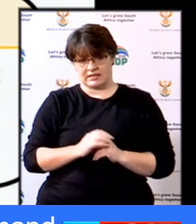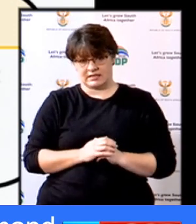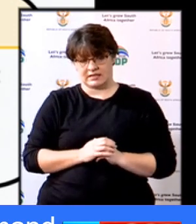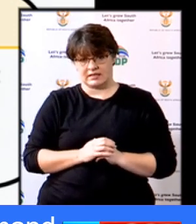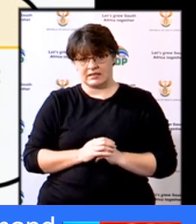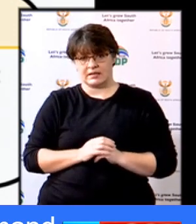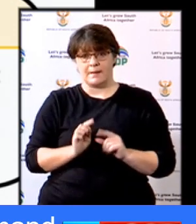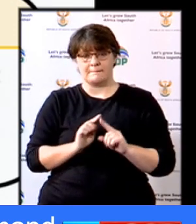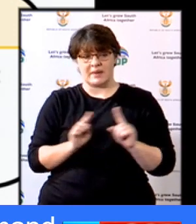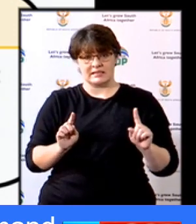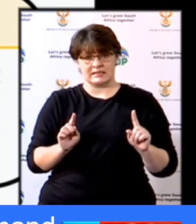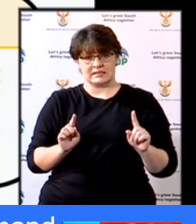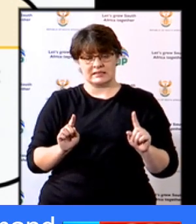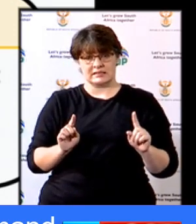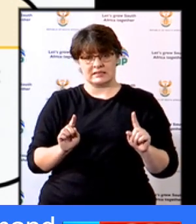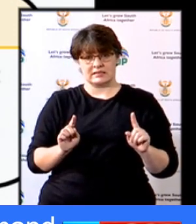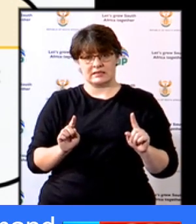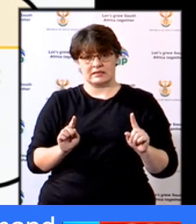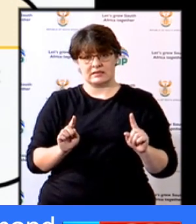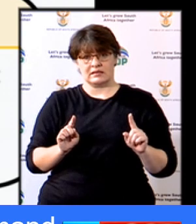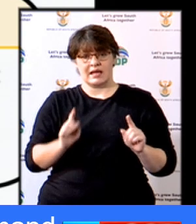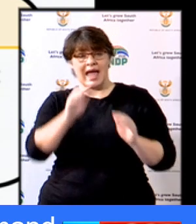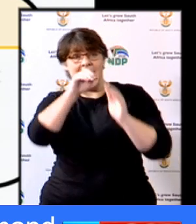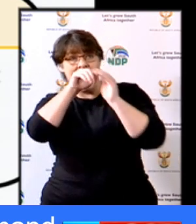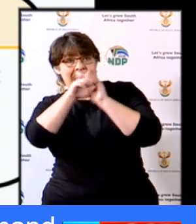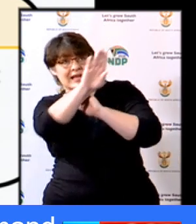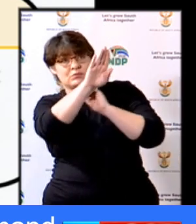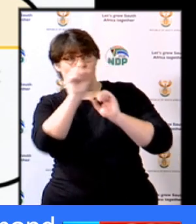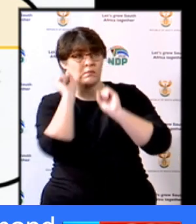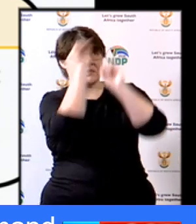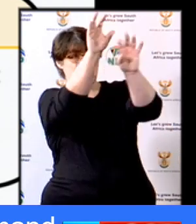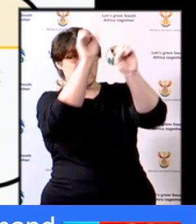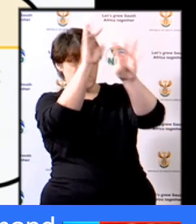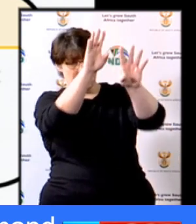except when they are destined for the export market.